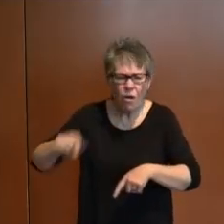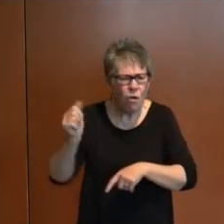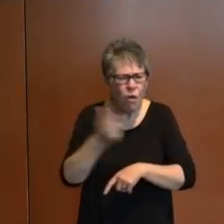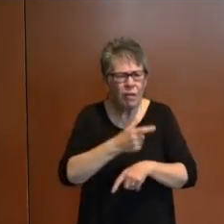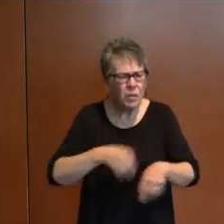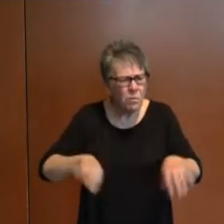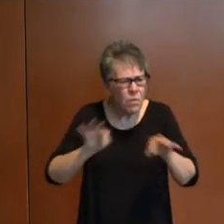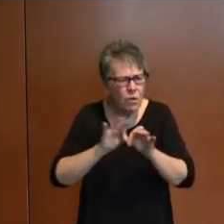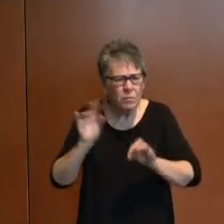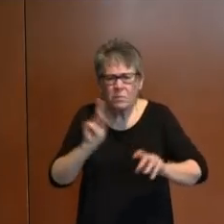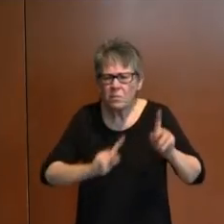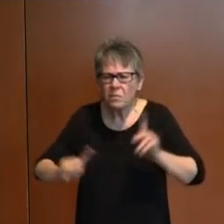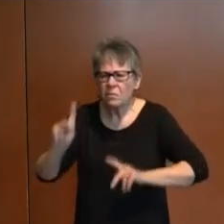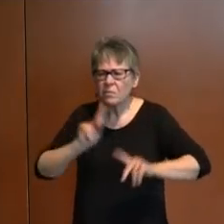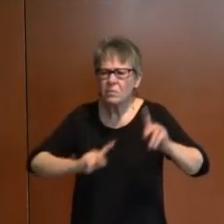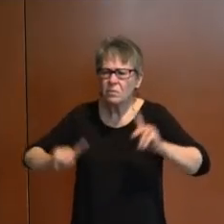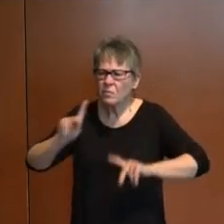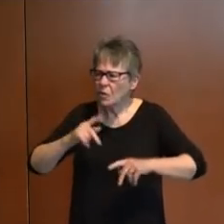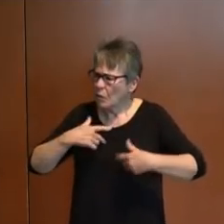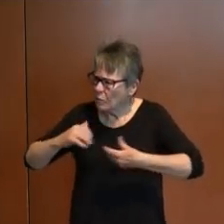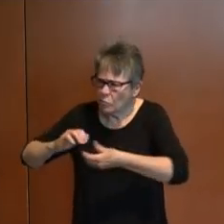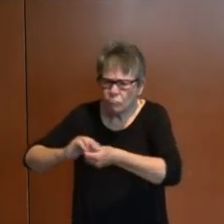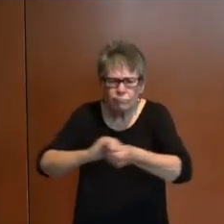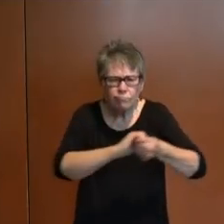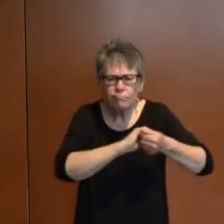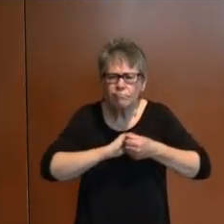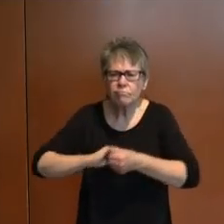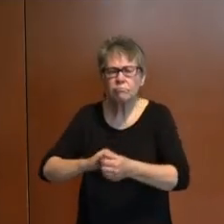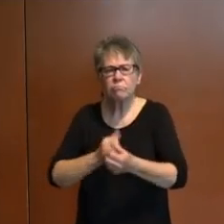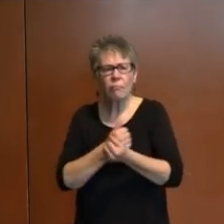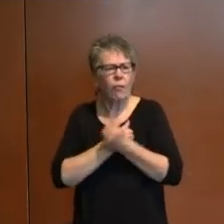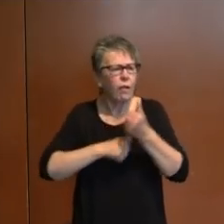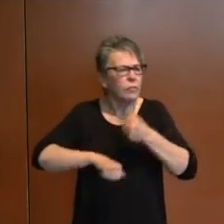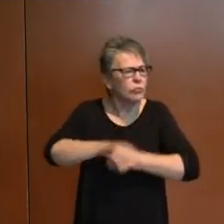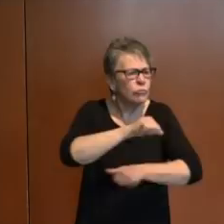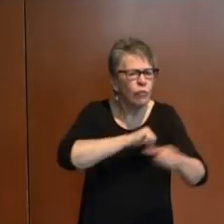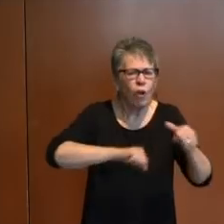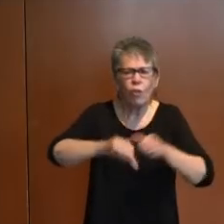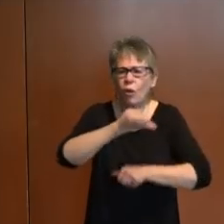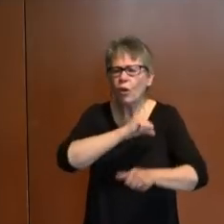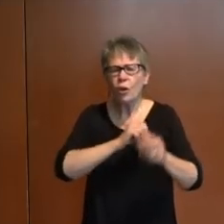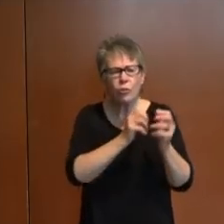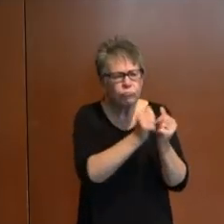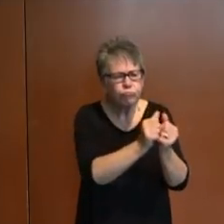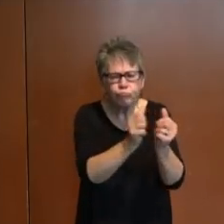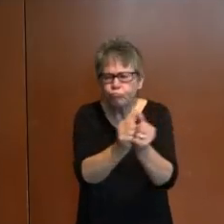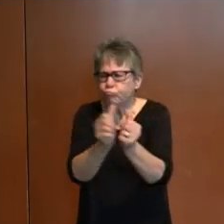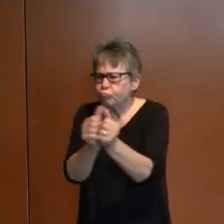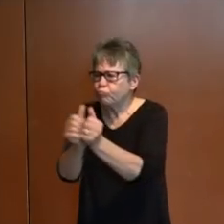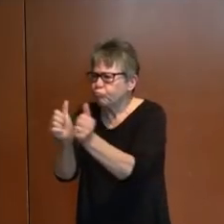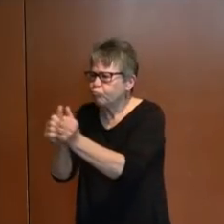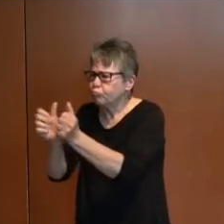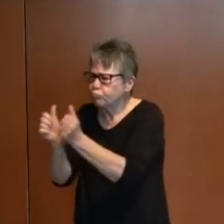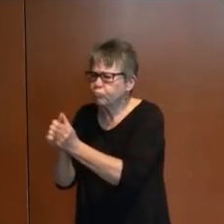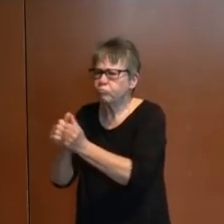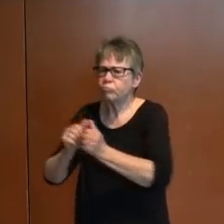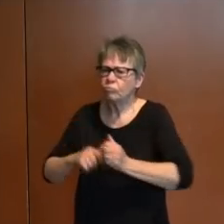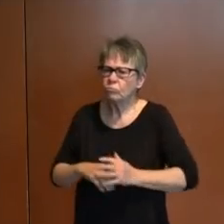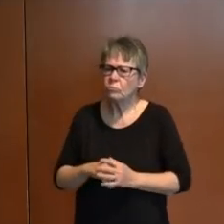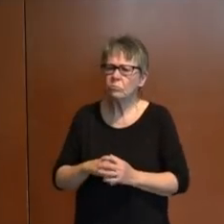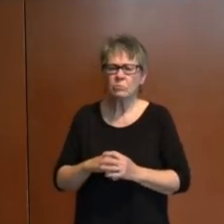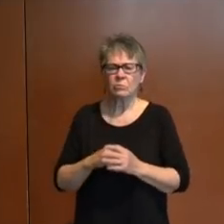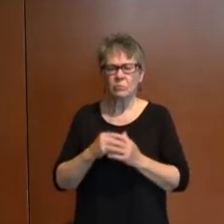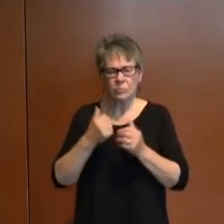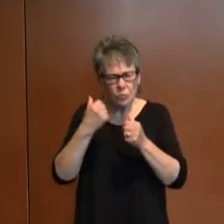to come together as never before. And we are one family, period. And we will get through this as one family. Our